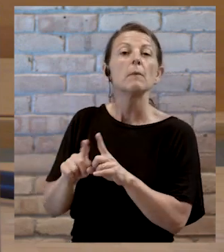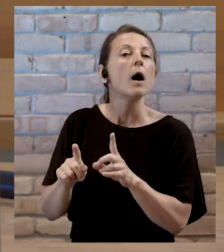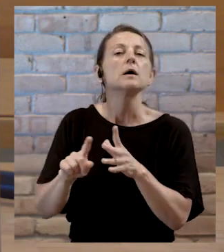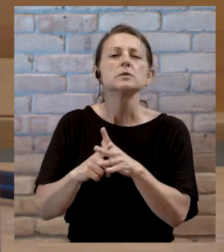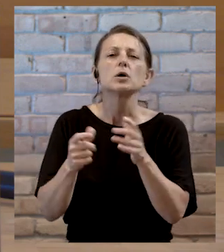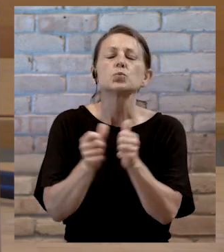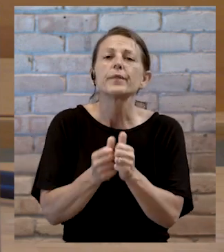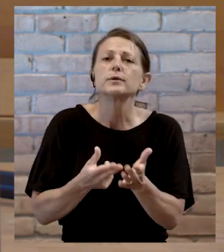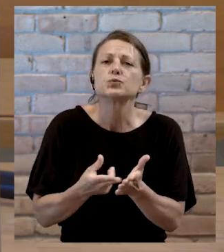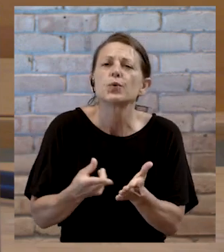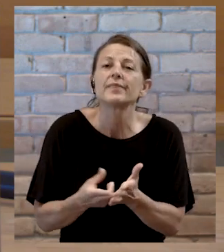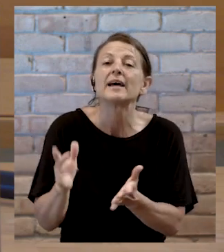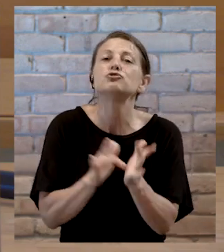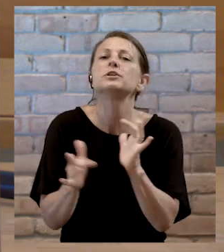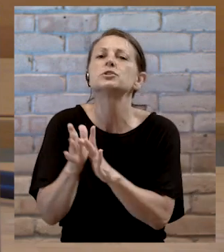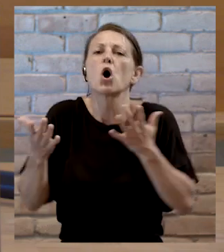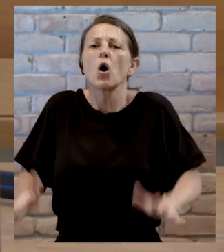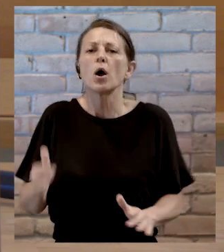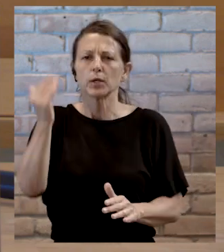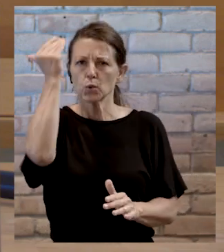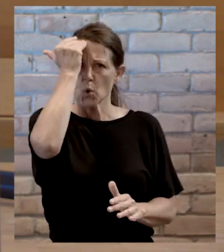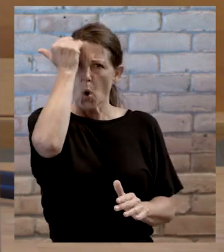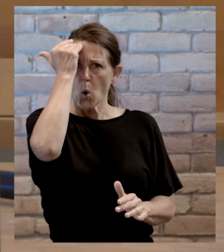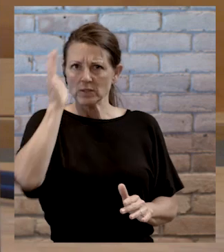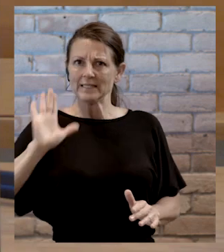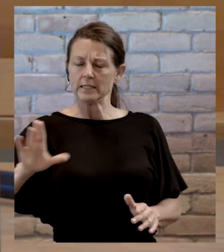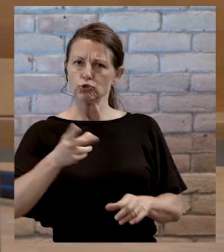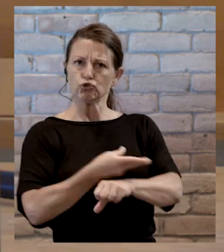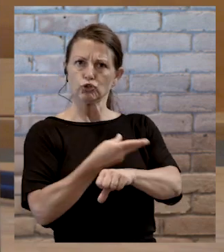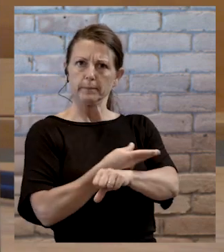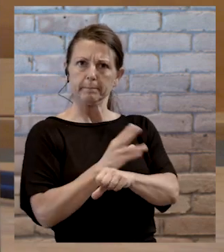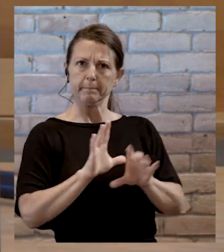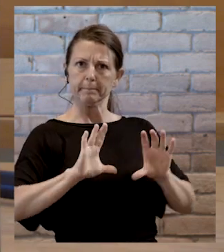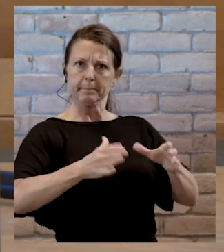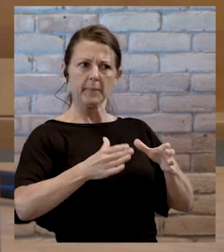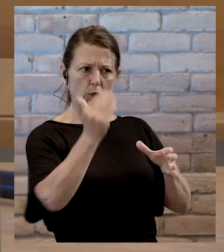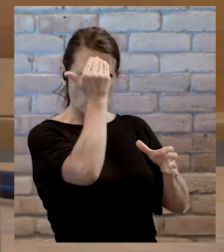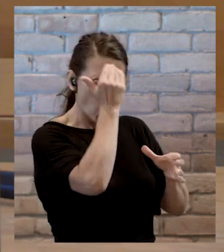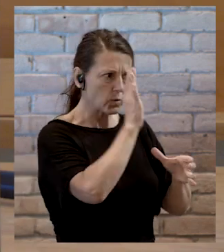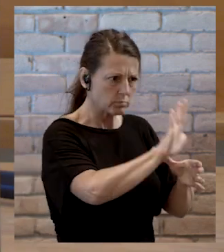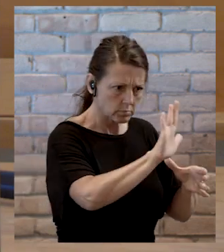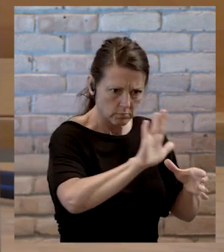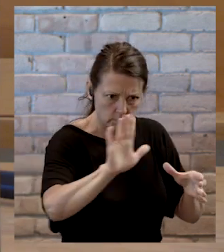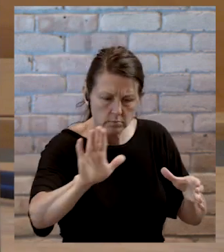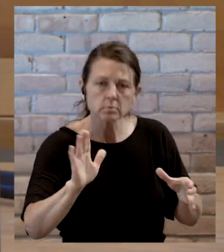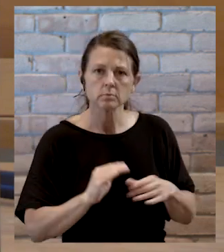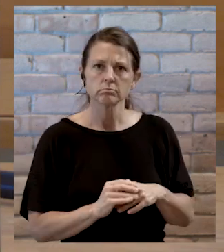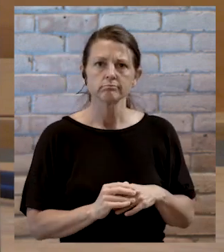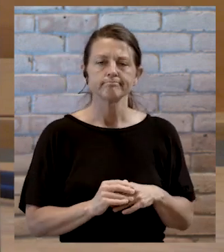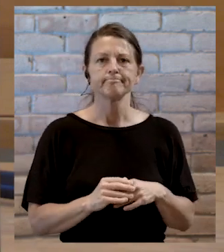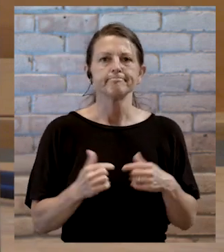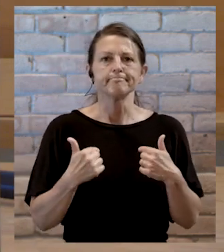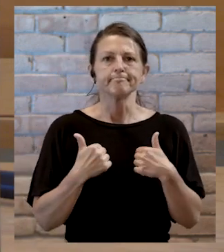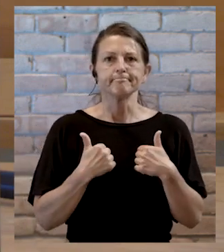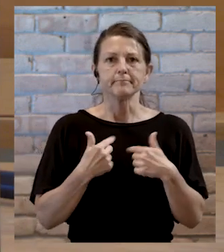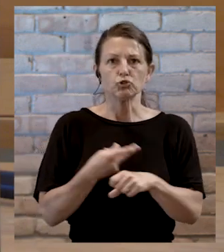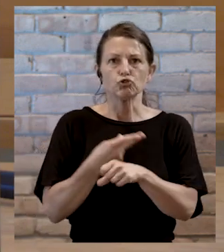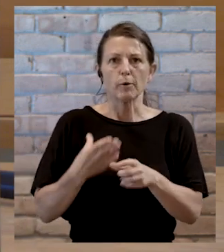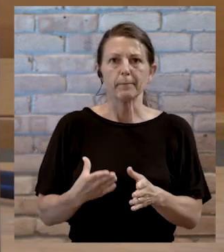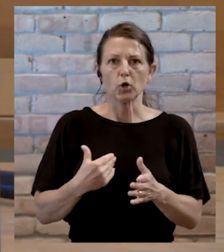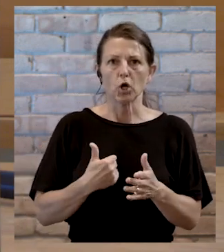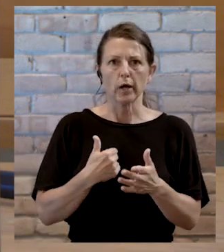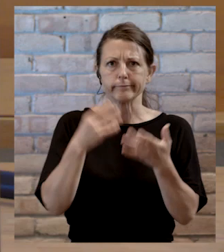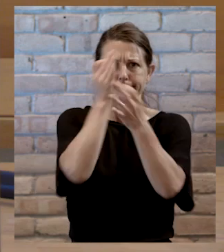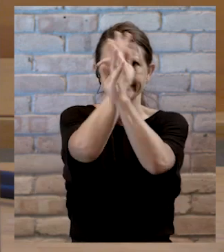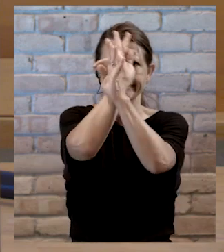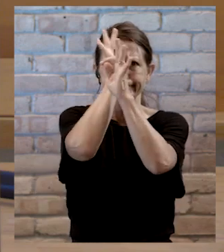this truth that Jesus knows his sheep. Now, I don't know a whole lot about shepherding besides